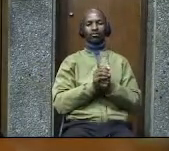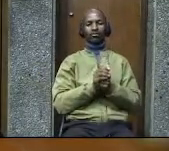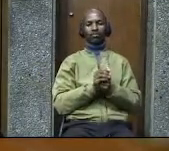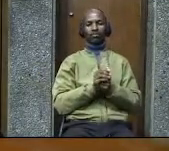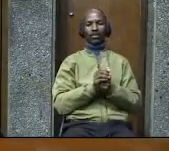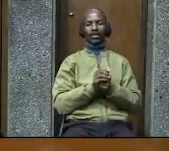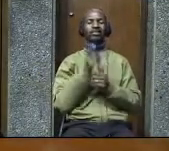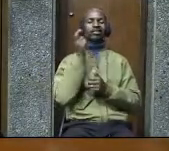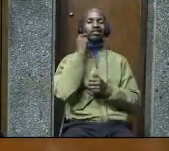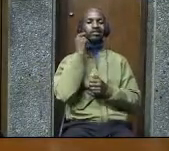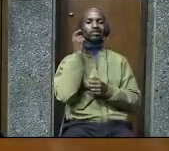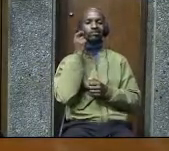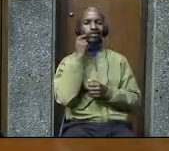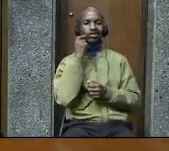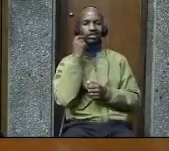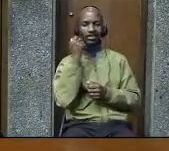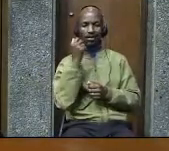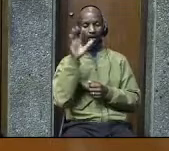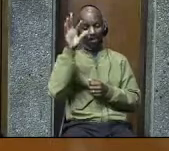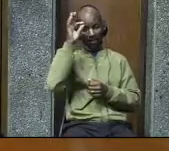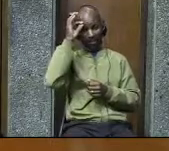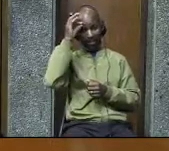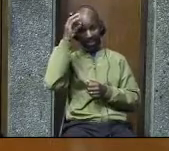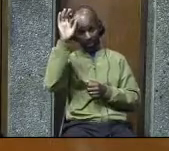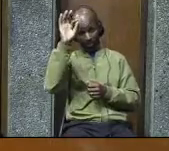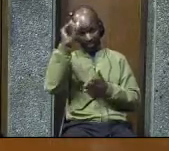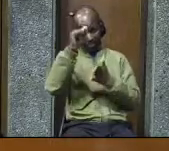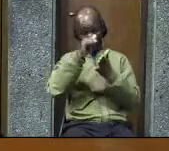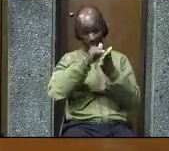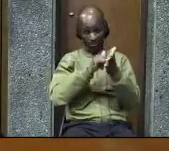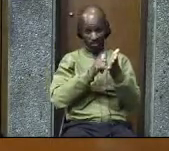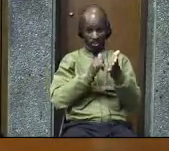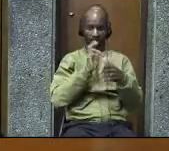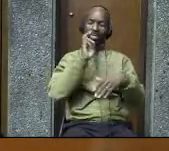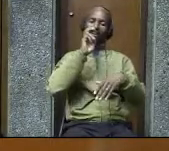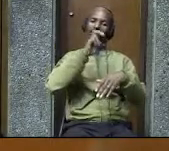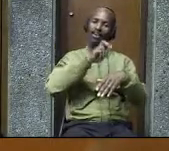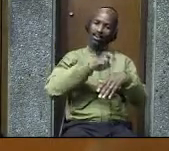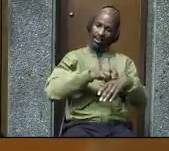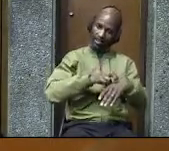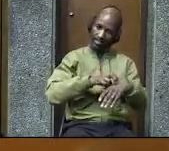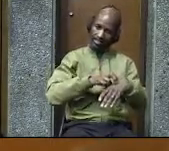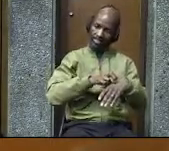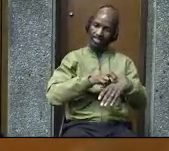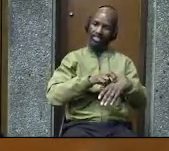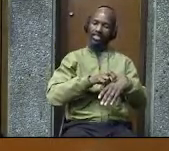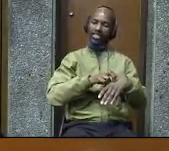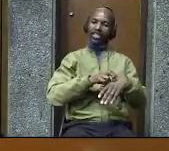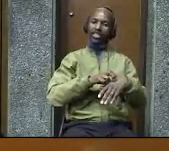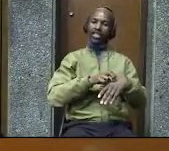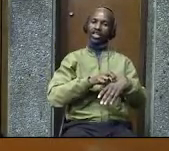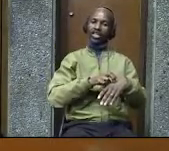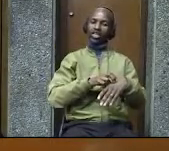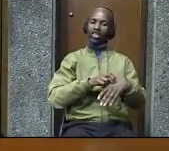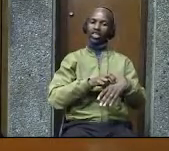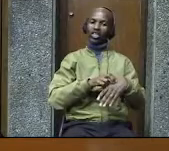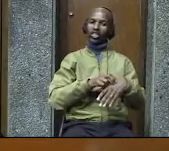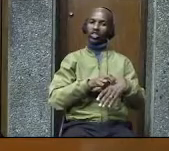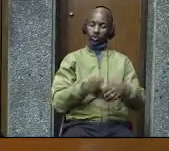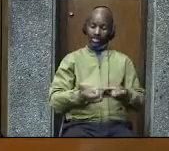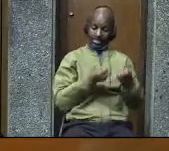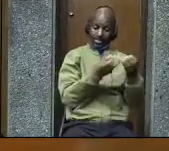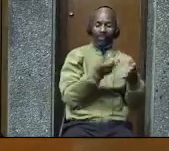It's so simple. The government just need to leave the